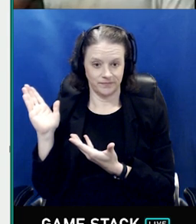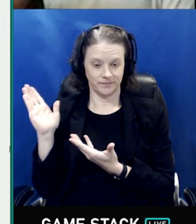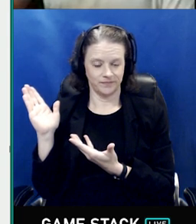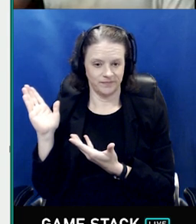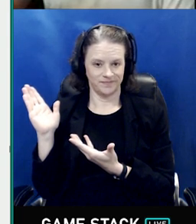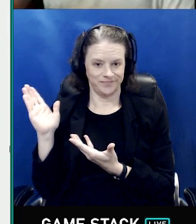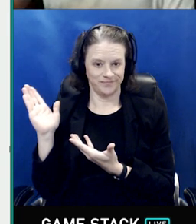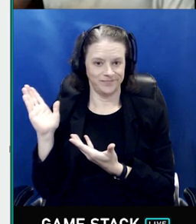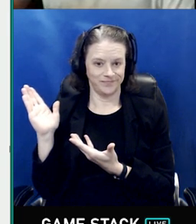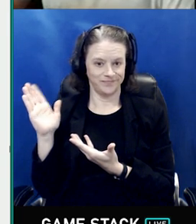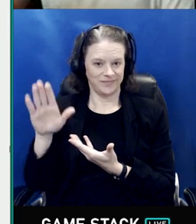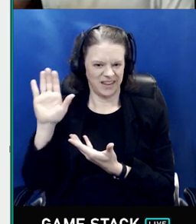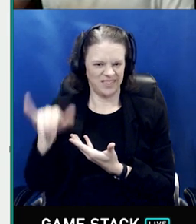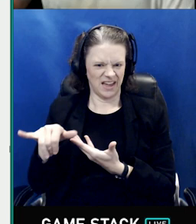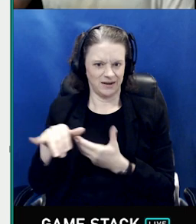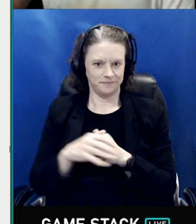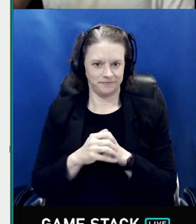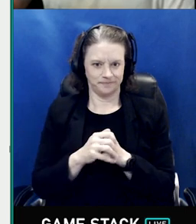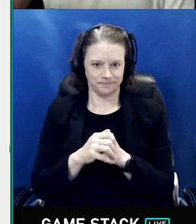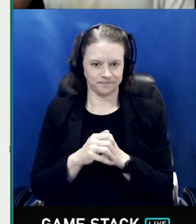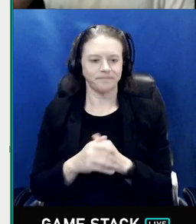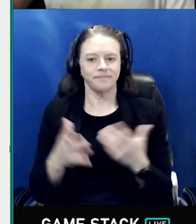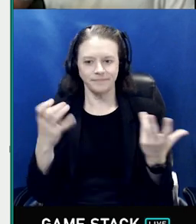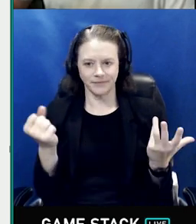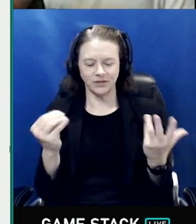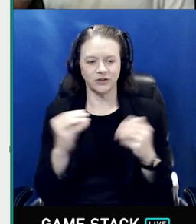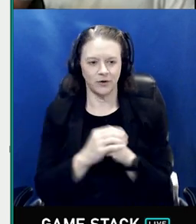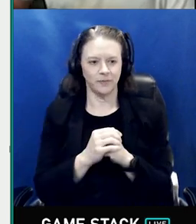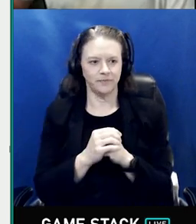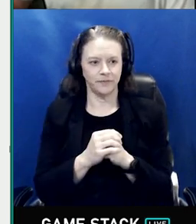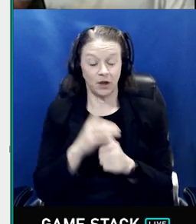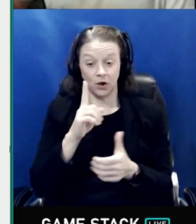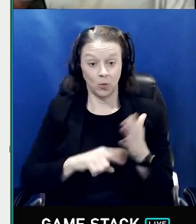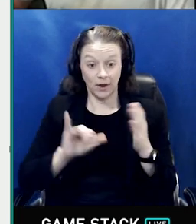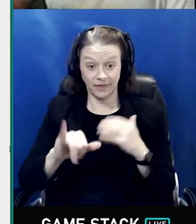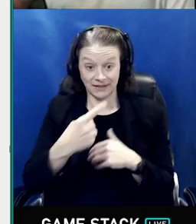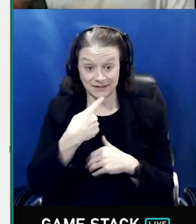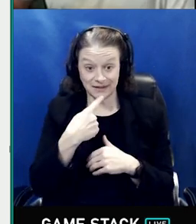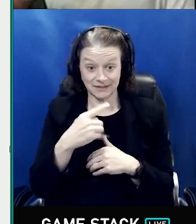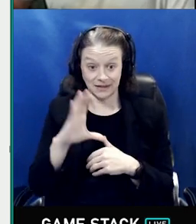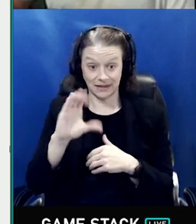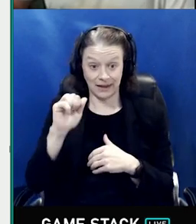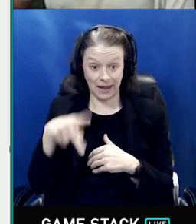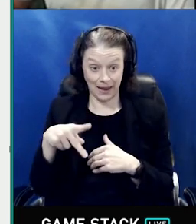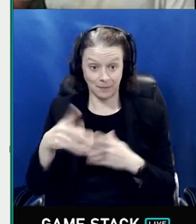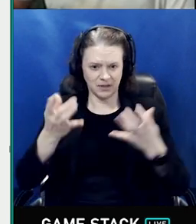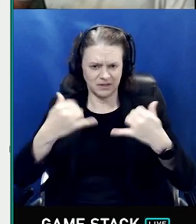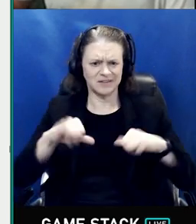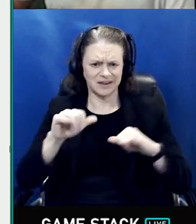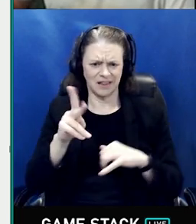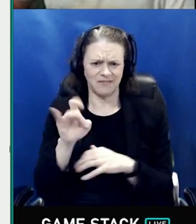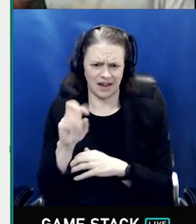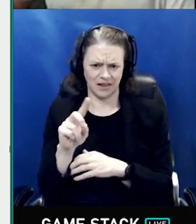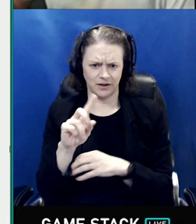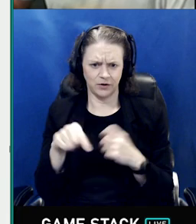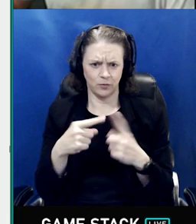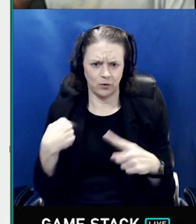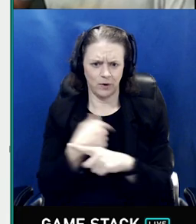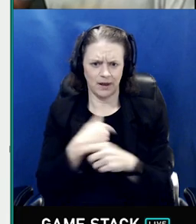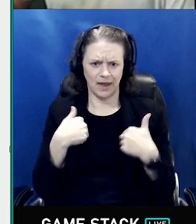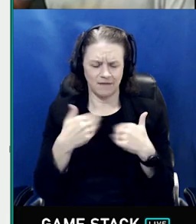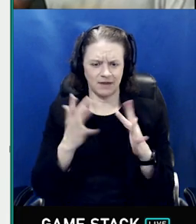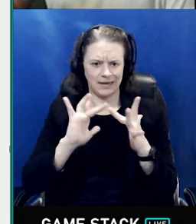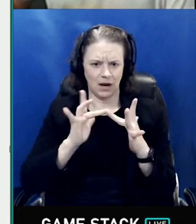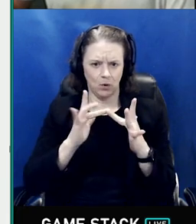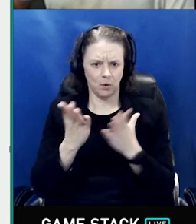consistency. So what this says is that CAP is still valid when there's a network partition, but even